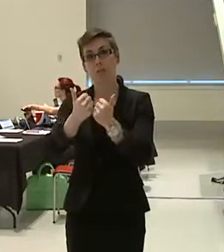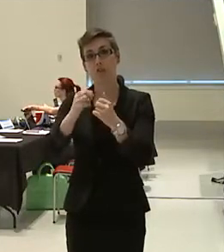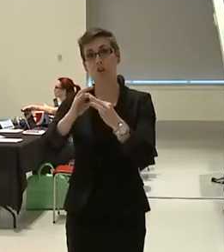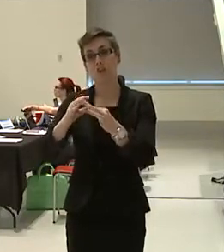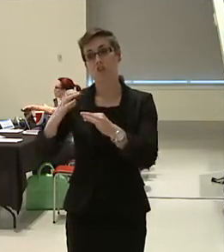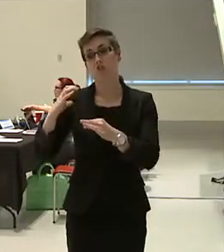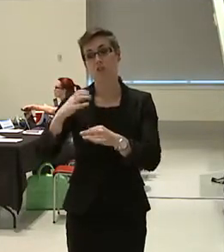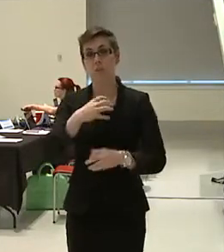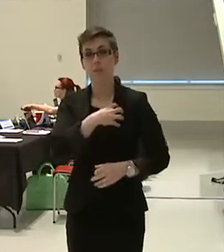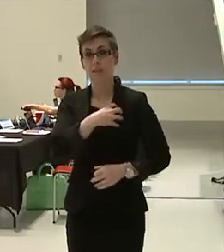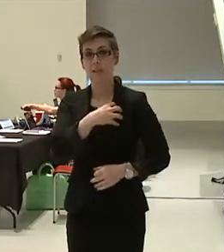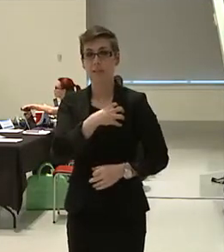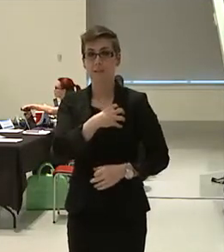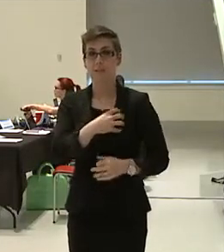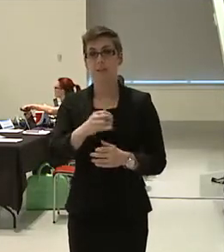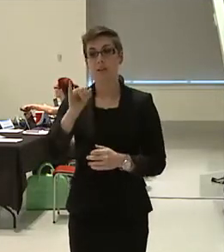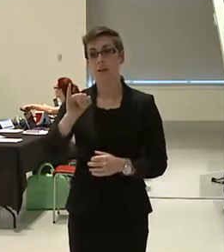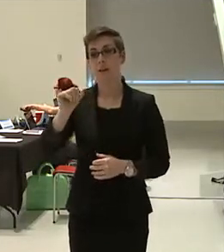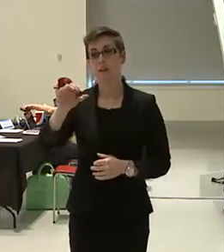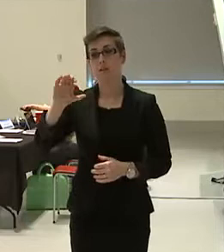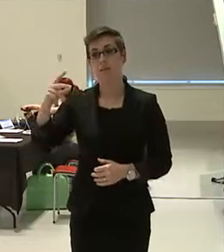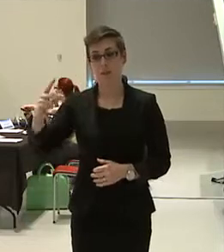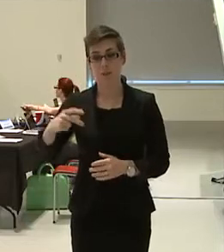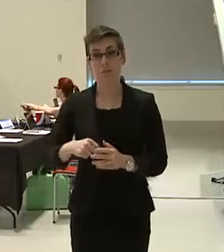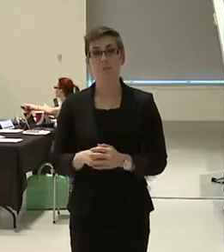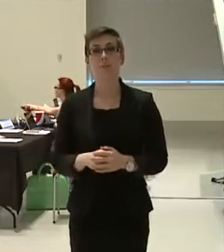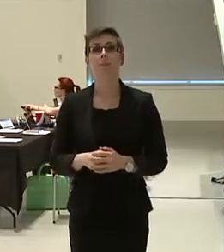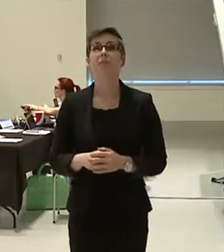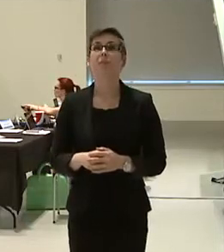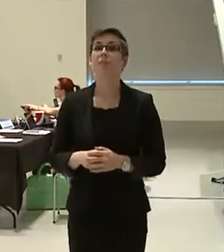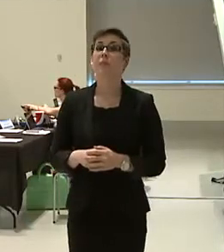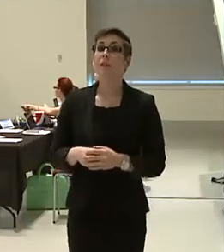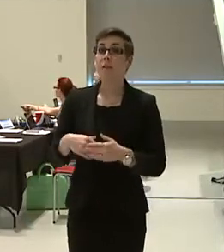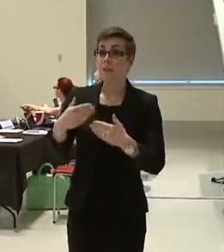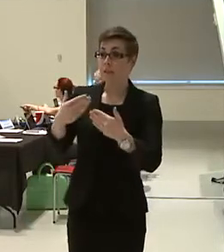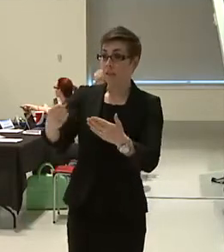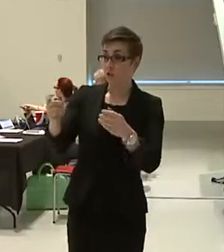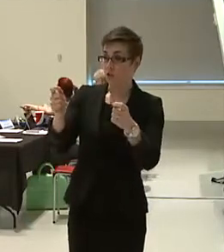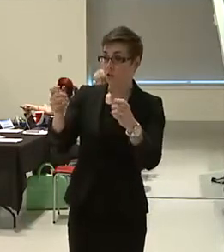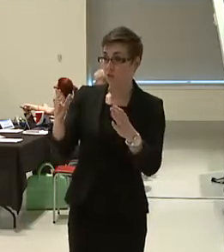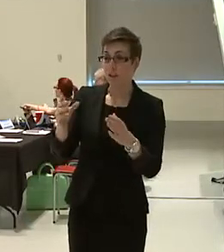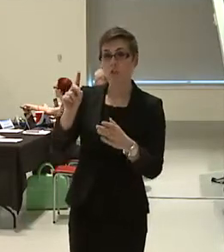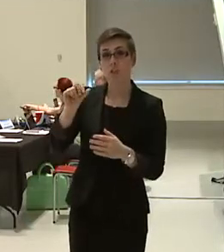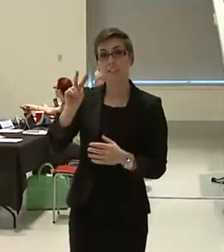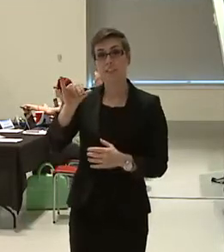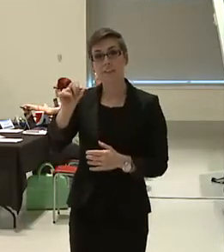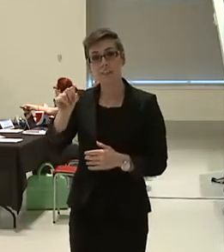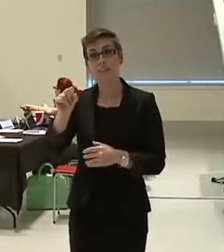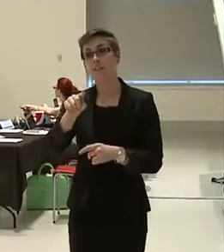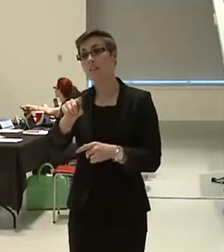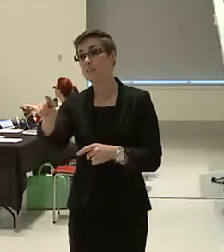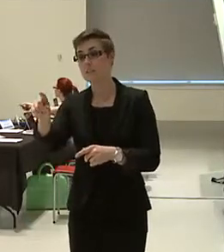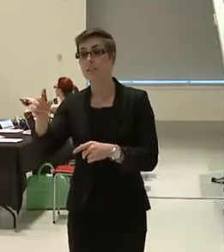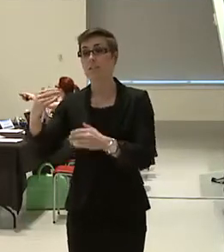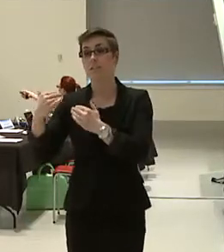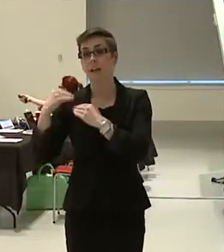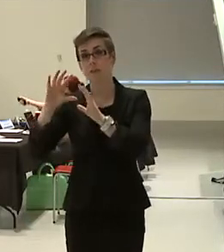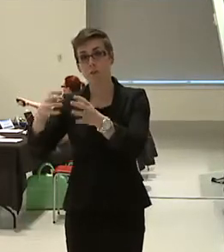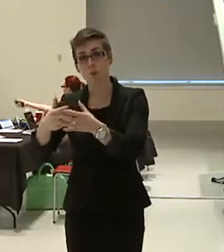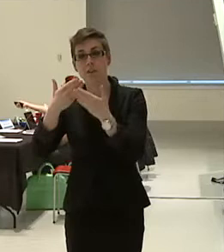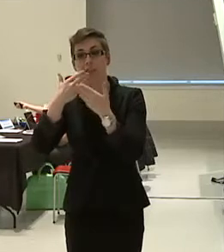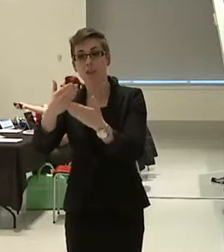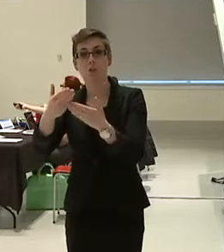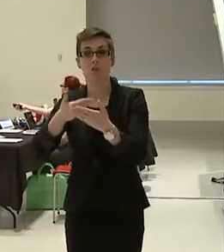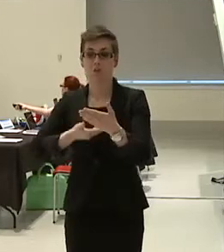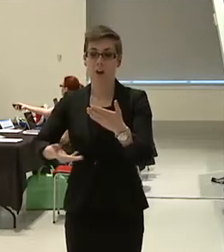Hassan? Commissioner Ramsey, Professor Robinson, Director Davis, and members of the task force, thank you for inviting me to